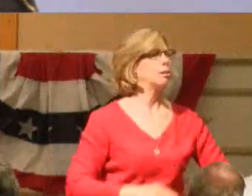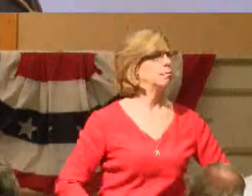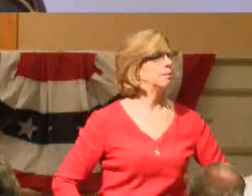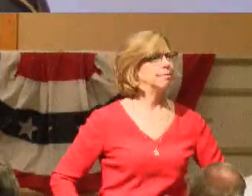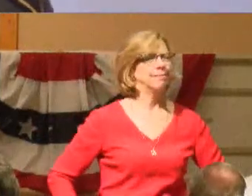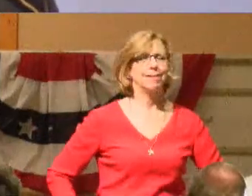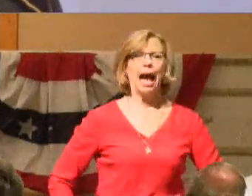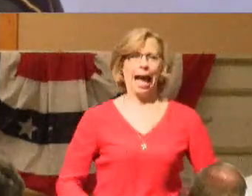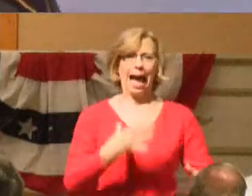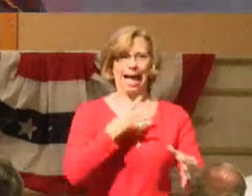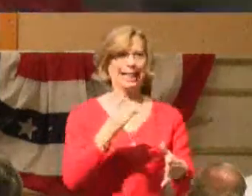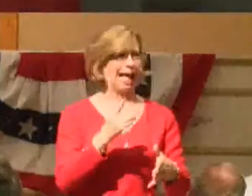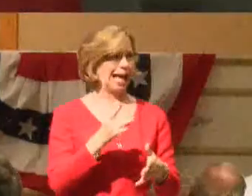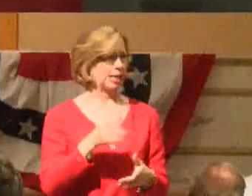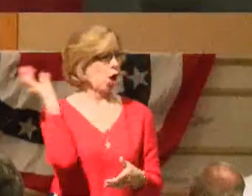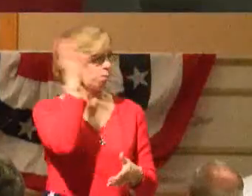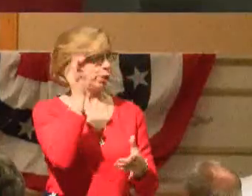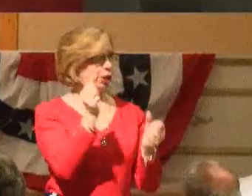I like preaching with a gun.